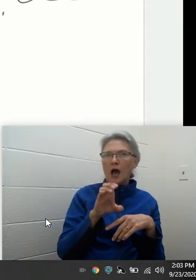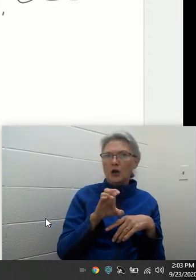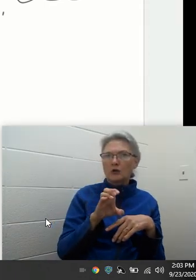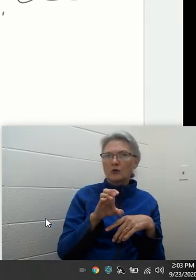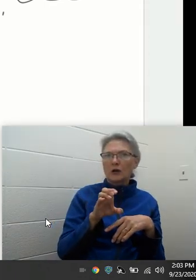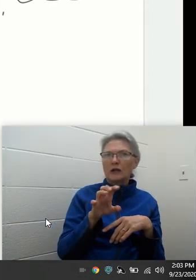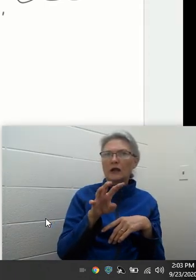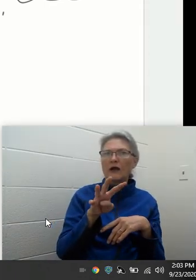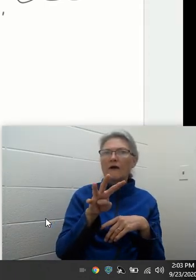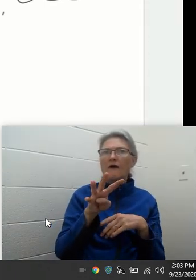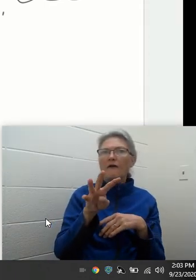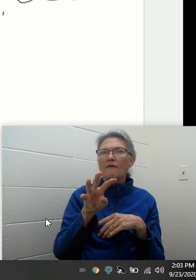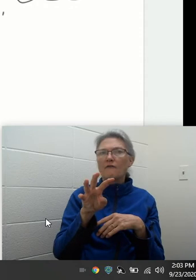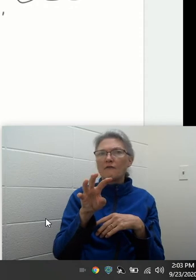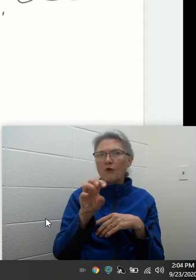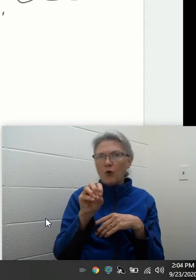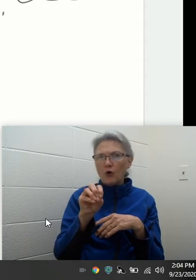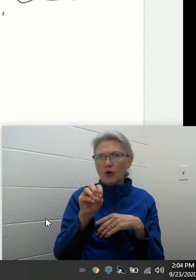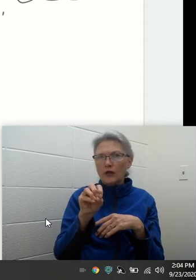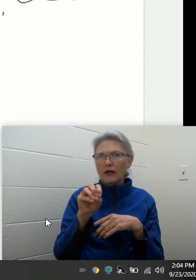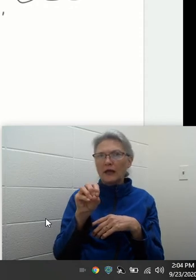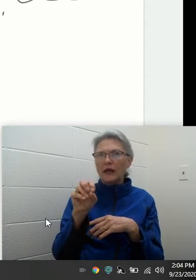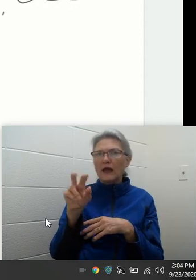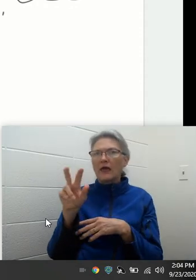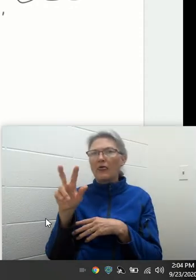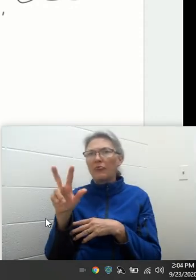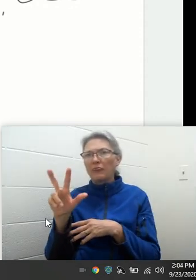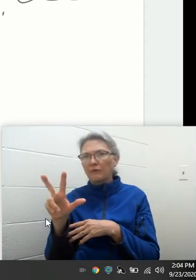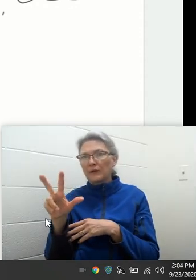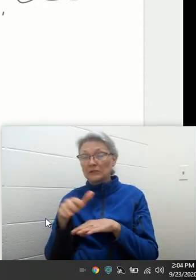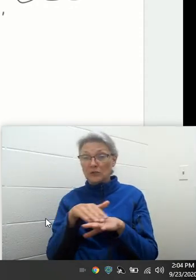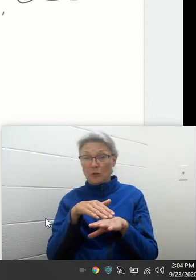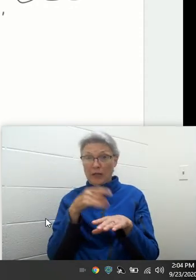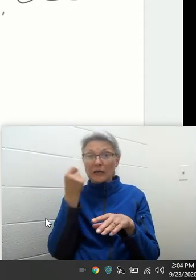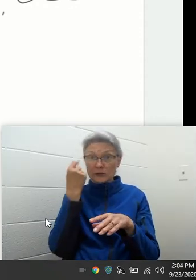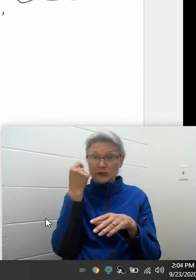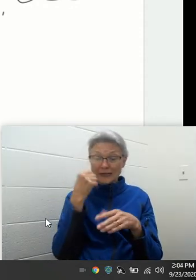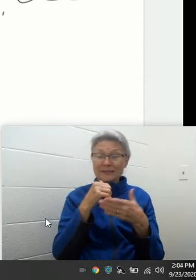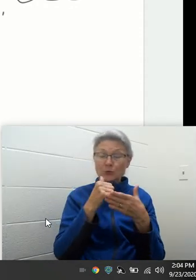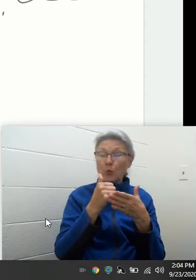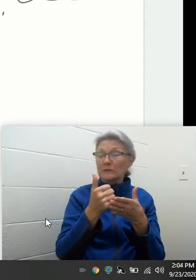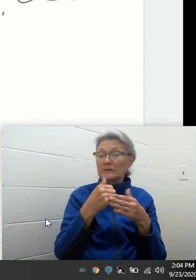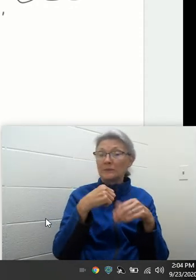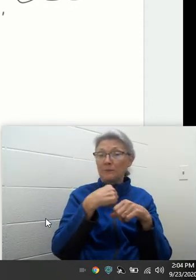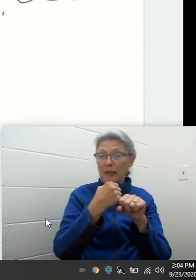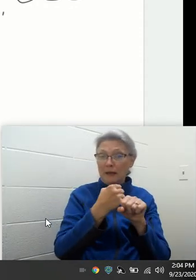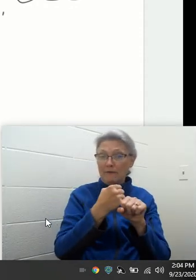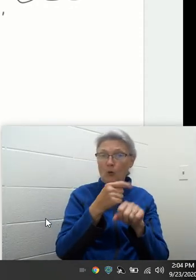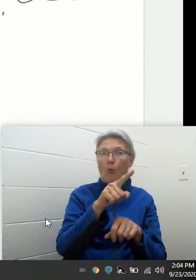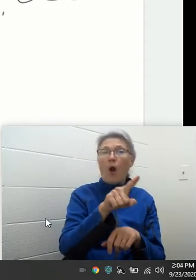you understand what 143 is made up of. So we've got